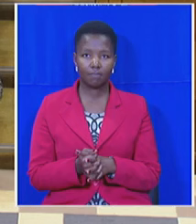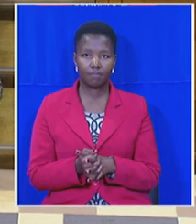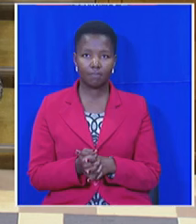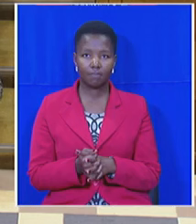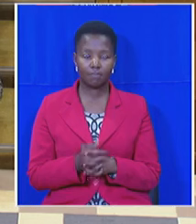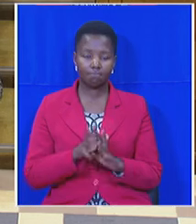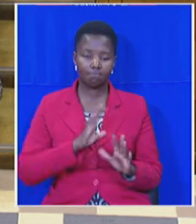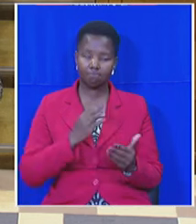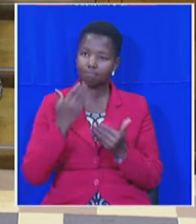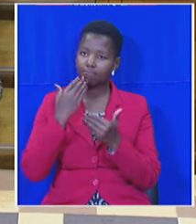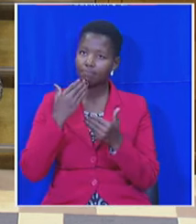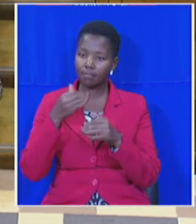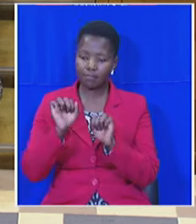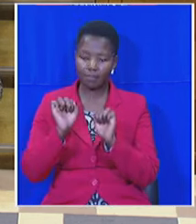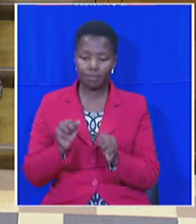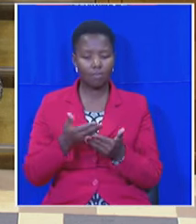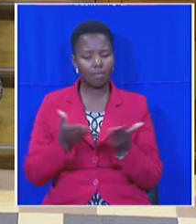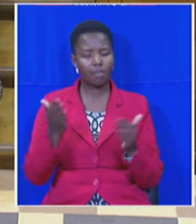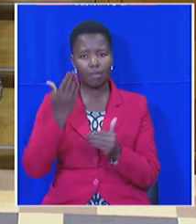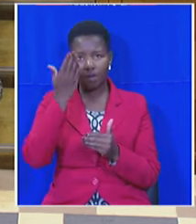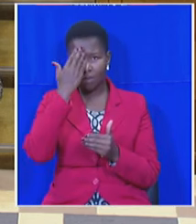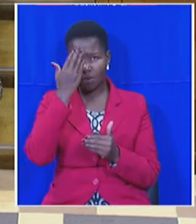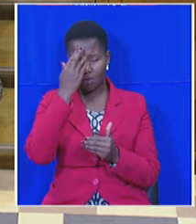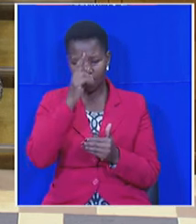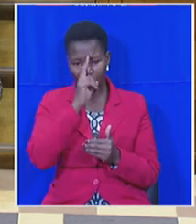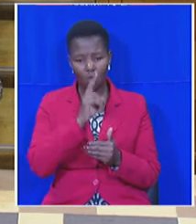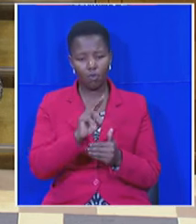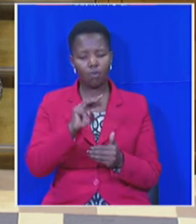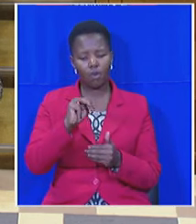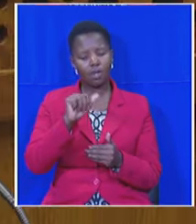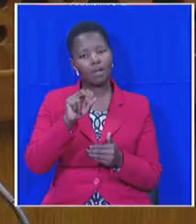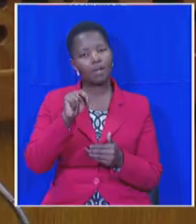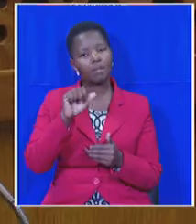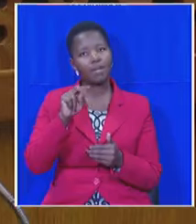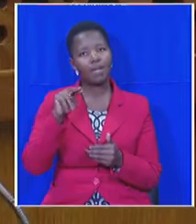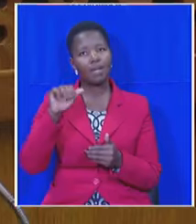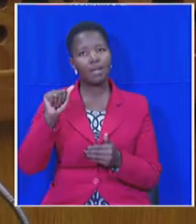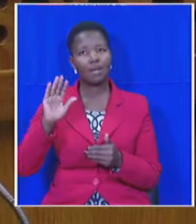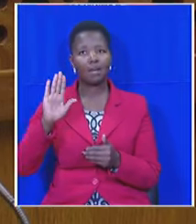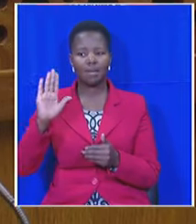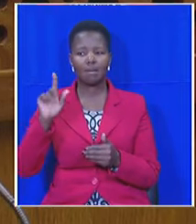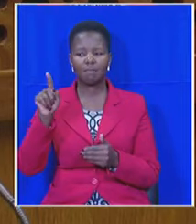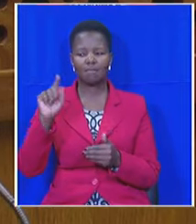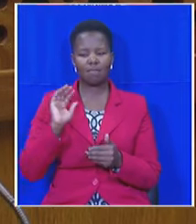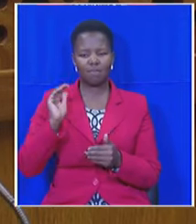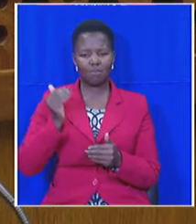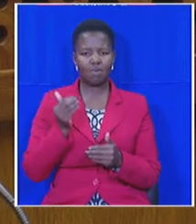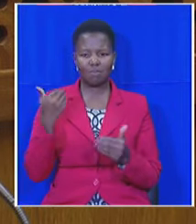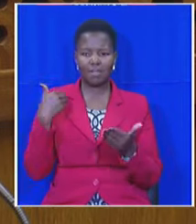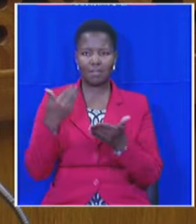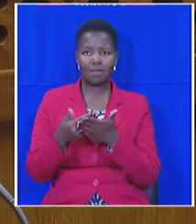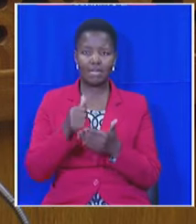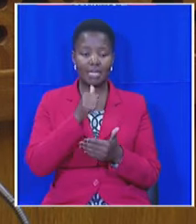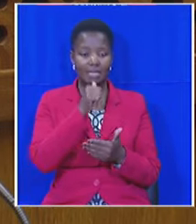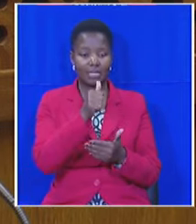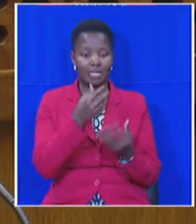Thanks, Chairperson. Those of us who know Honorable Manana well, and I mean very well, know that she has a reputation for saying and doing things